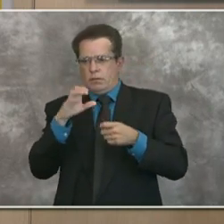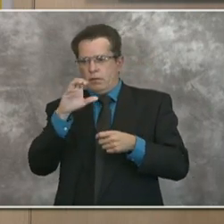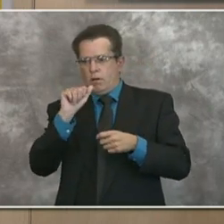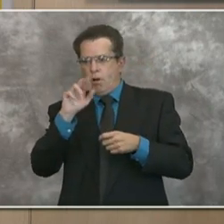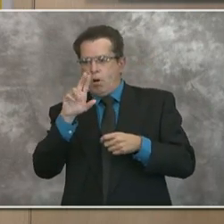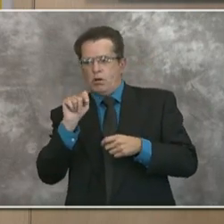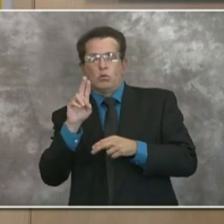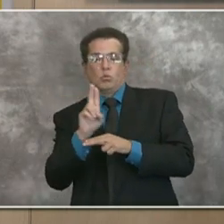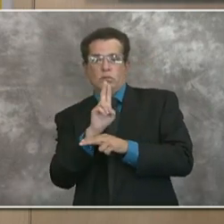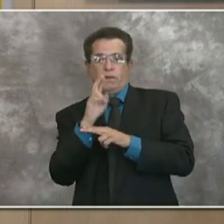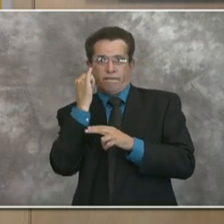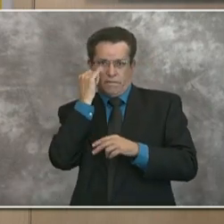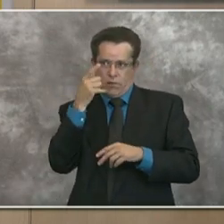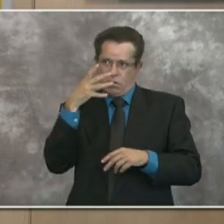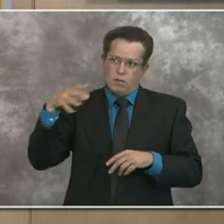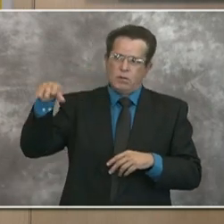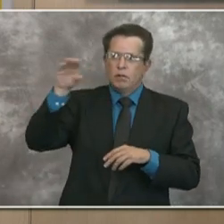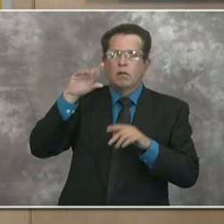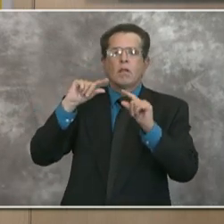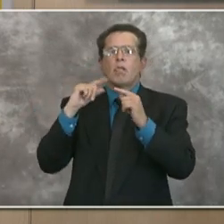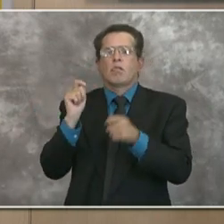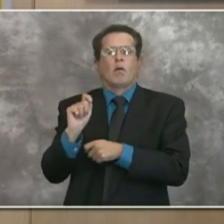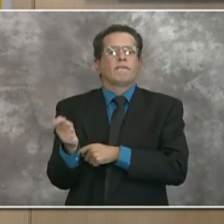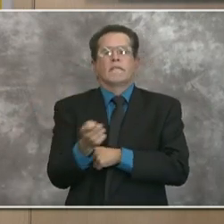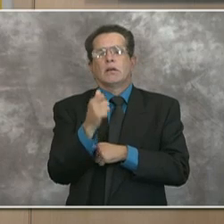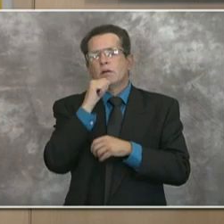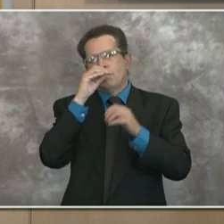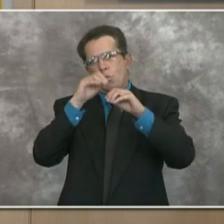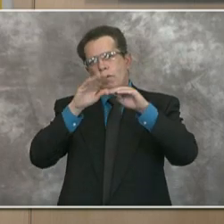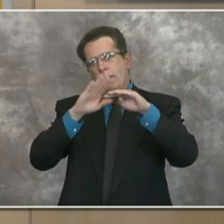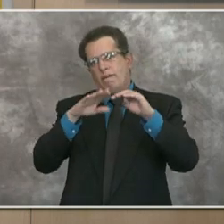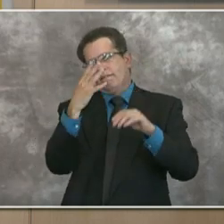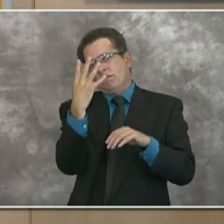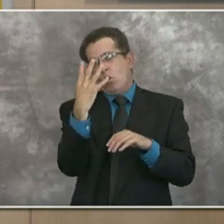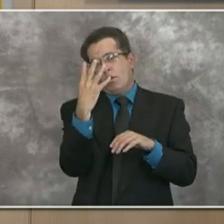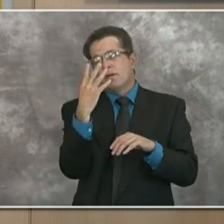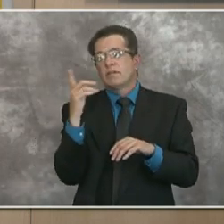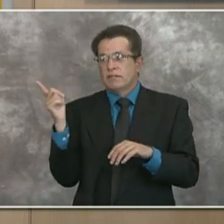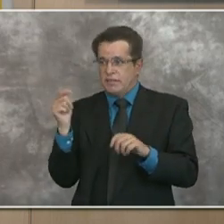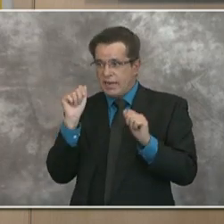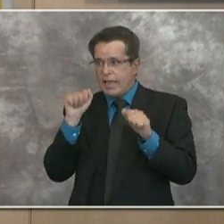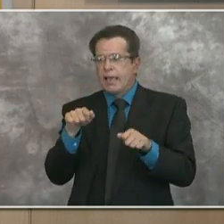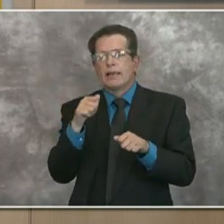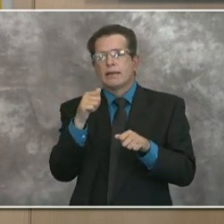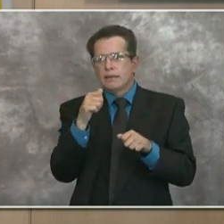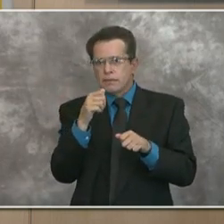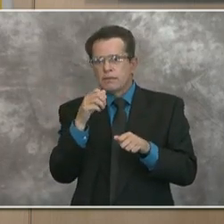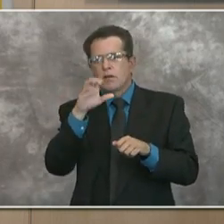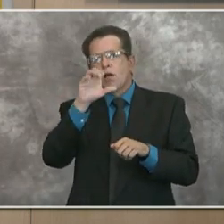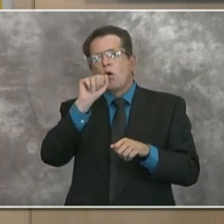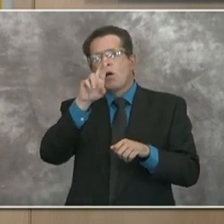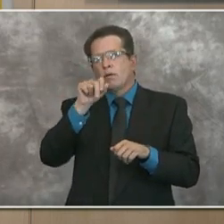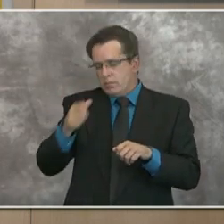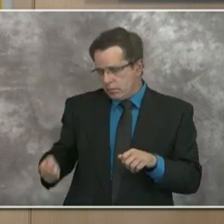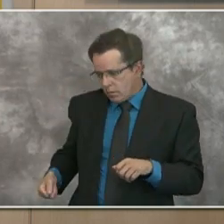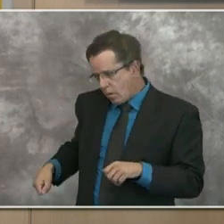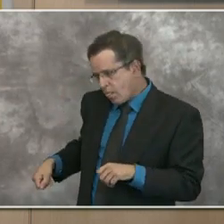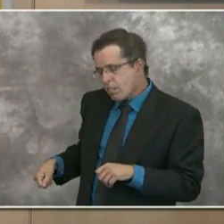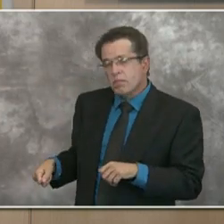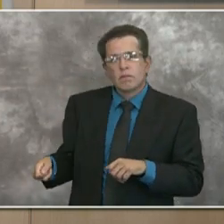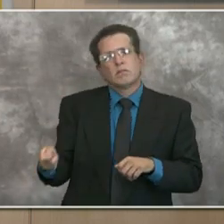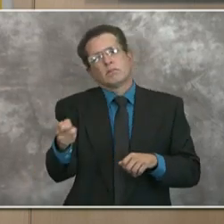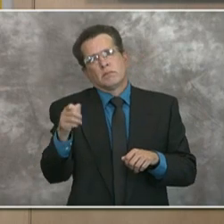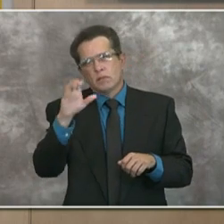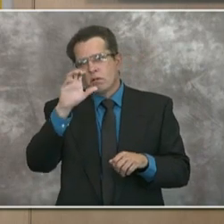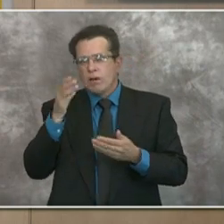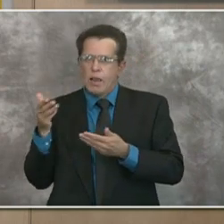people go out and play on the golf course in groups of no more than 4, they can do that. They can have their hand carts. They can carry their own clubs.